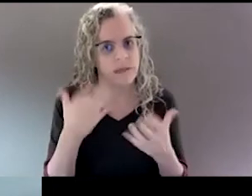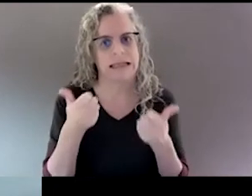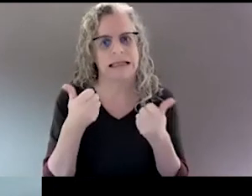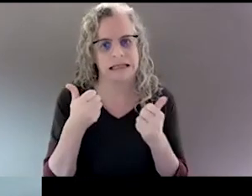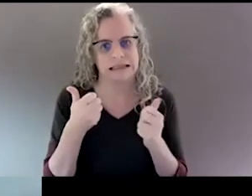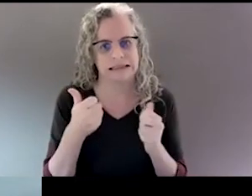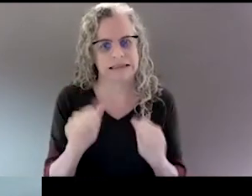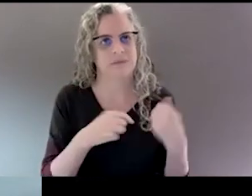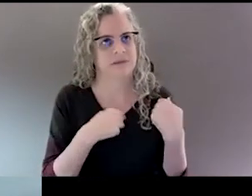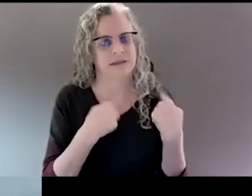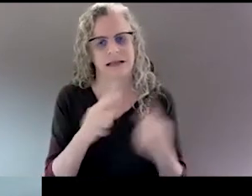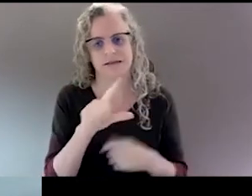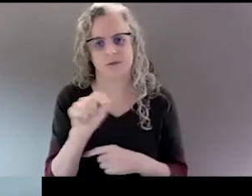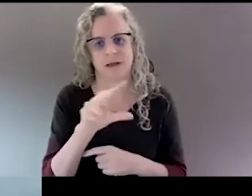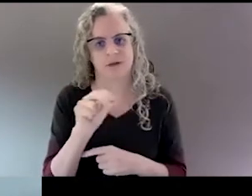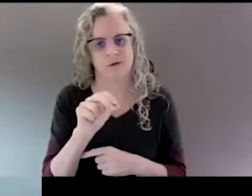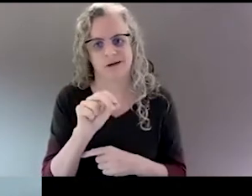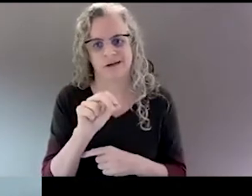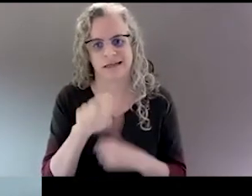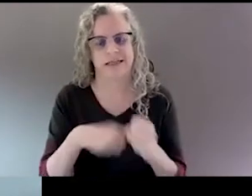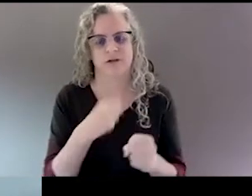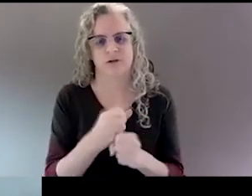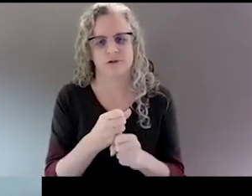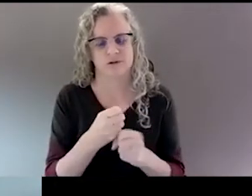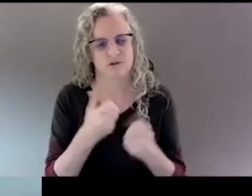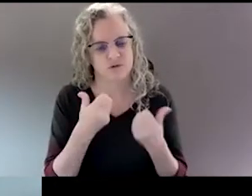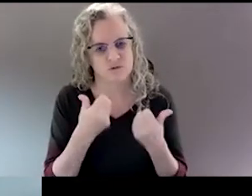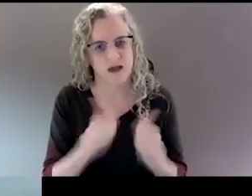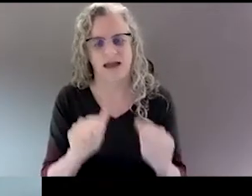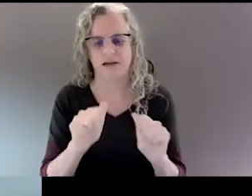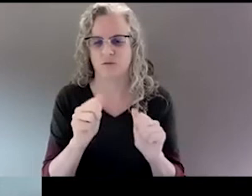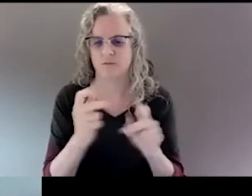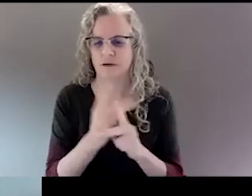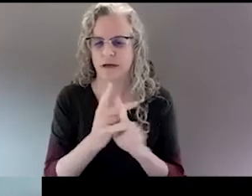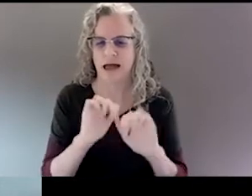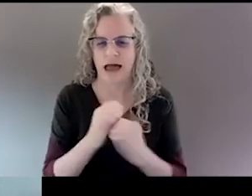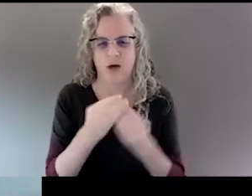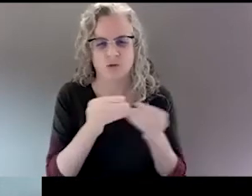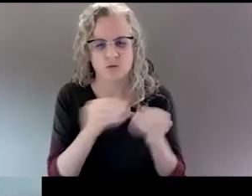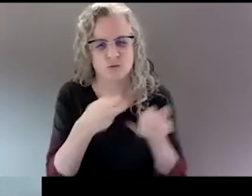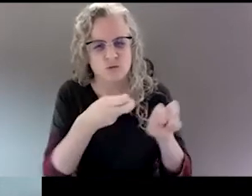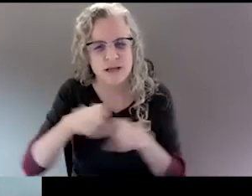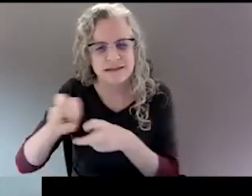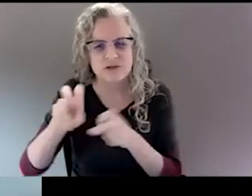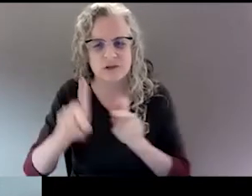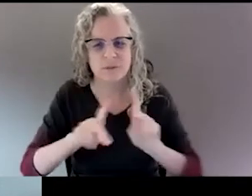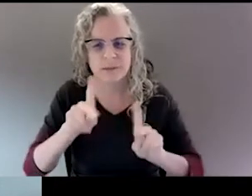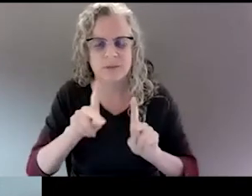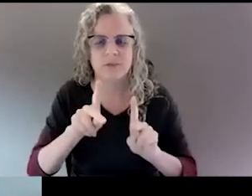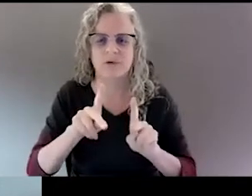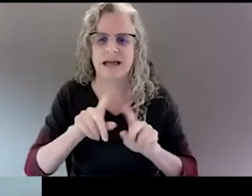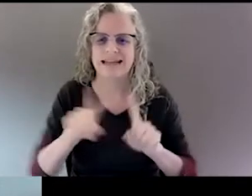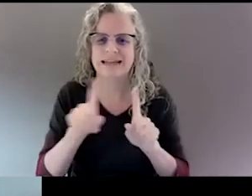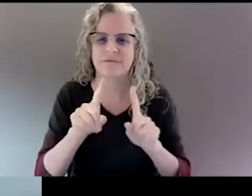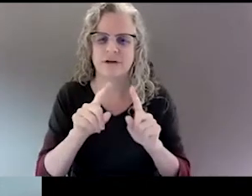try to figure out how to successfully transition people in different parts of their lives, but in particular,